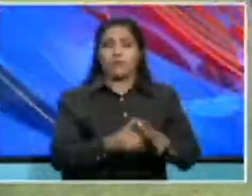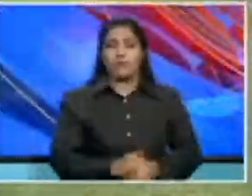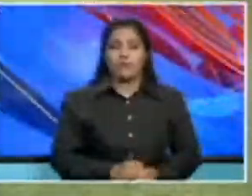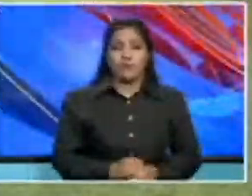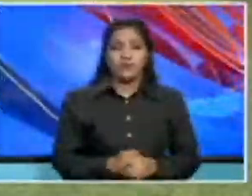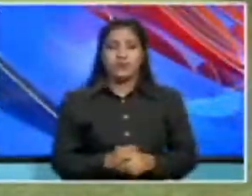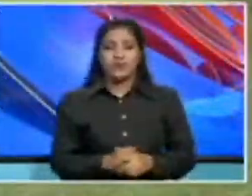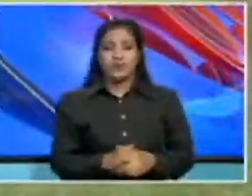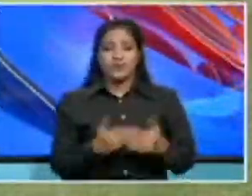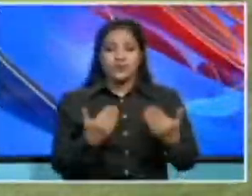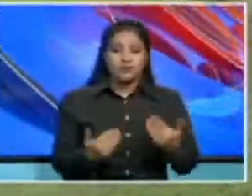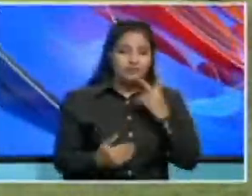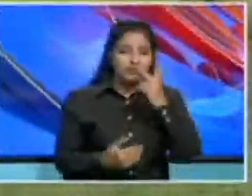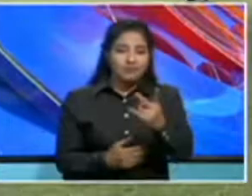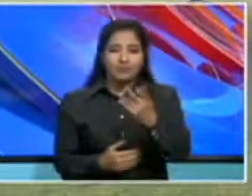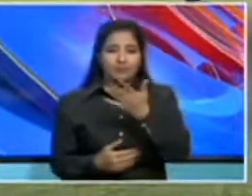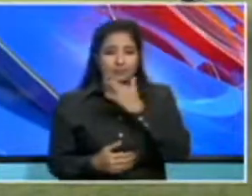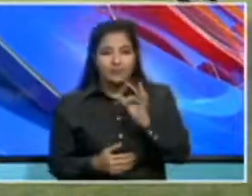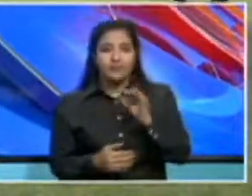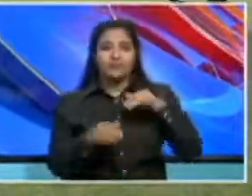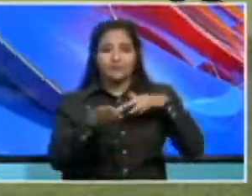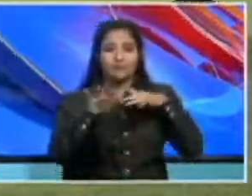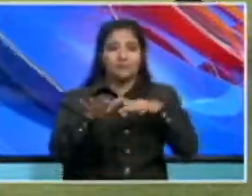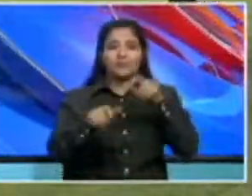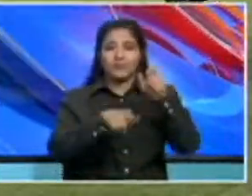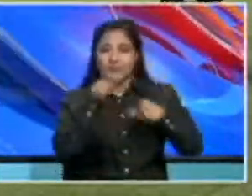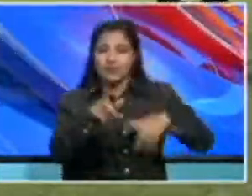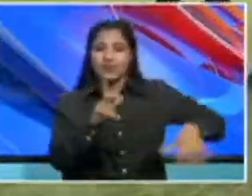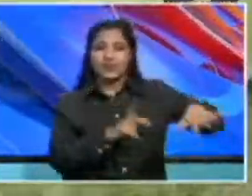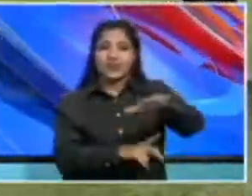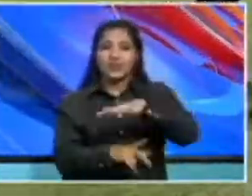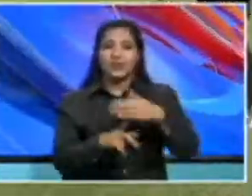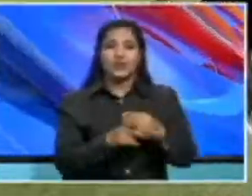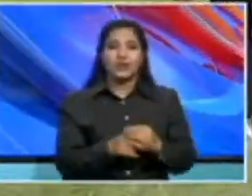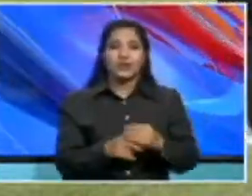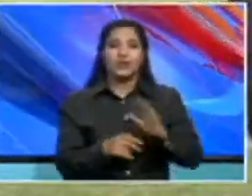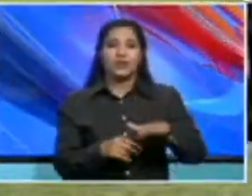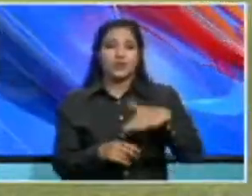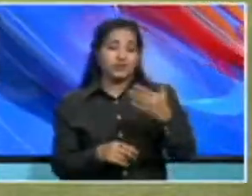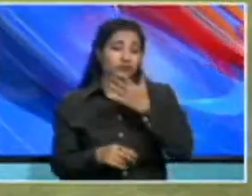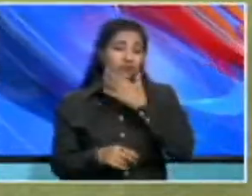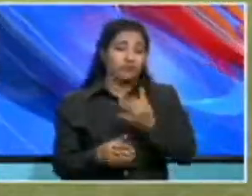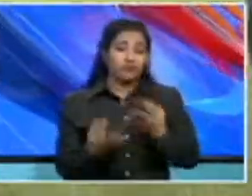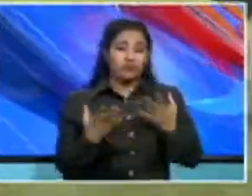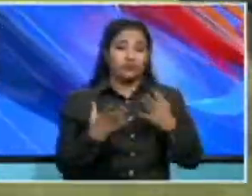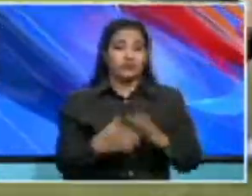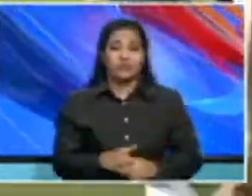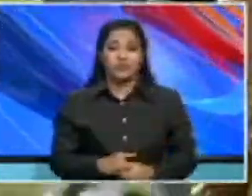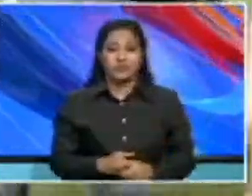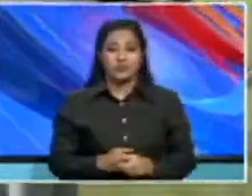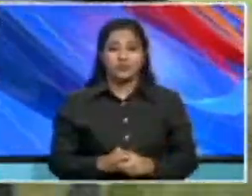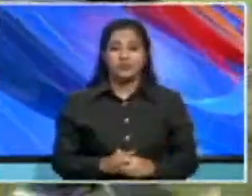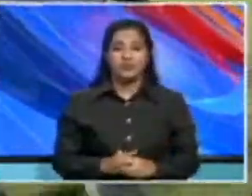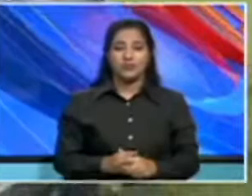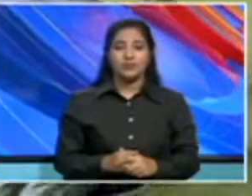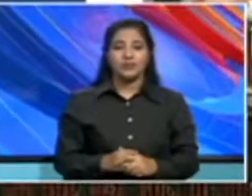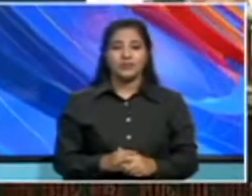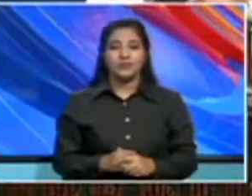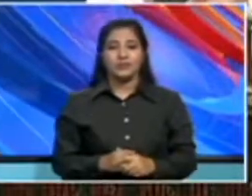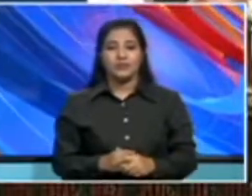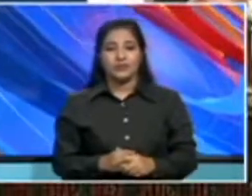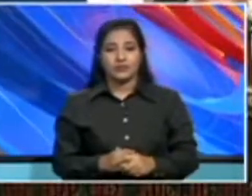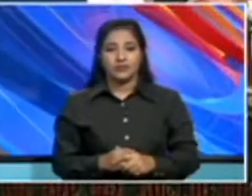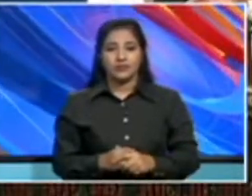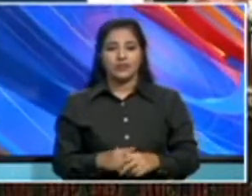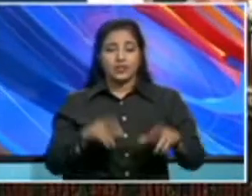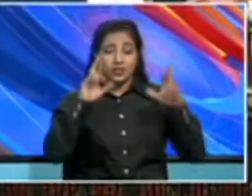A state where the government and the administration backs their athletes to the hilt. And they will also